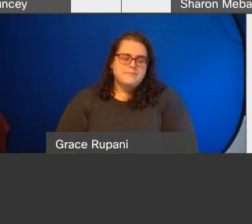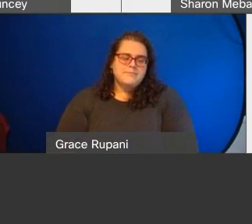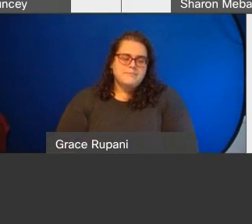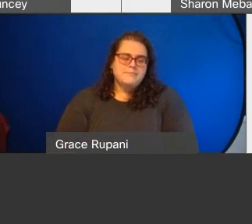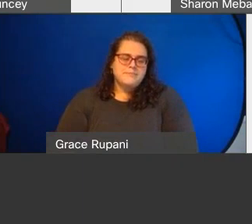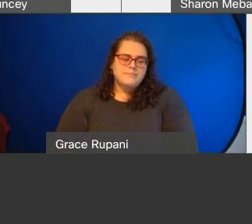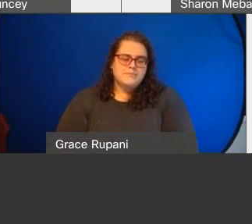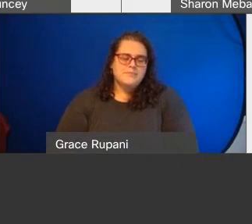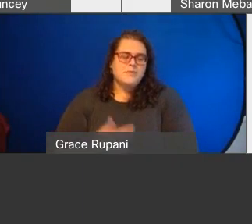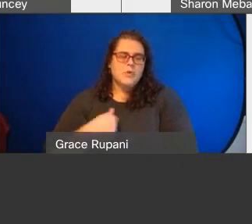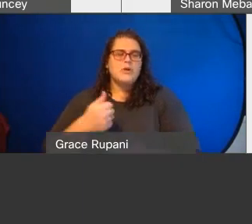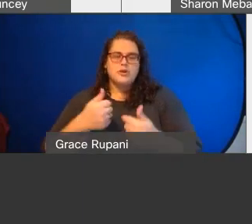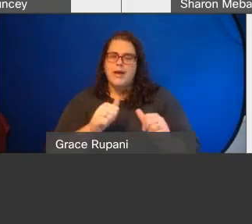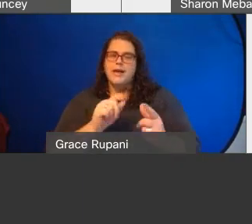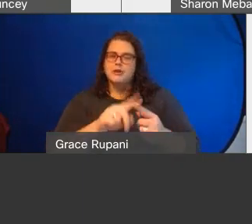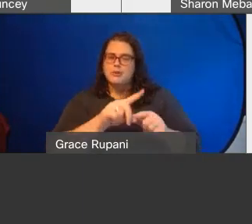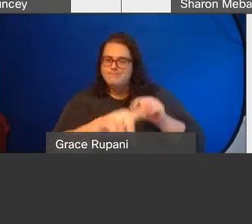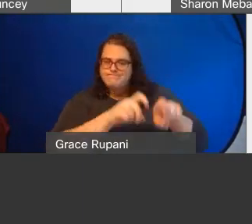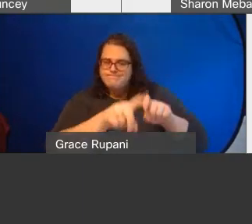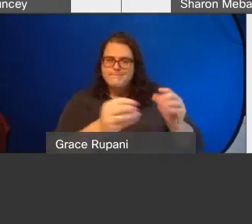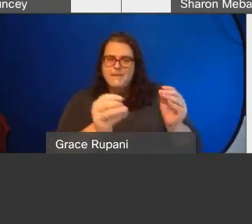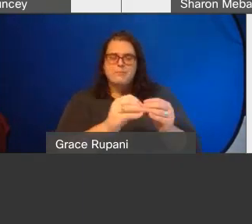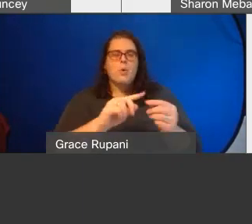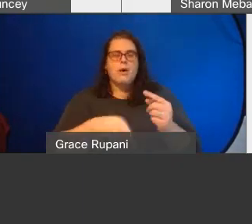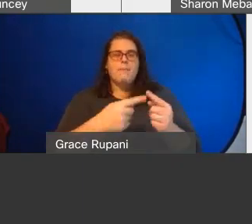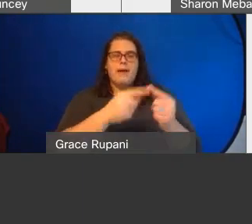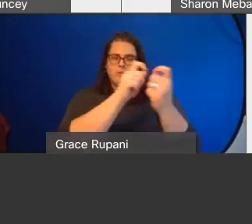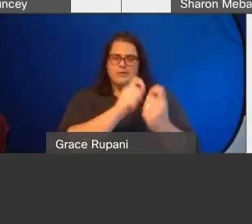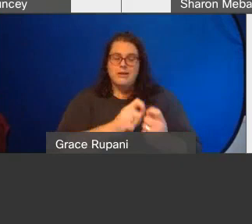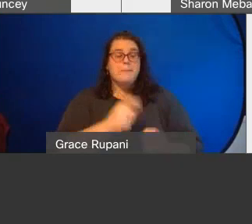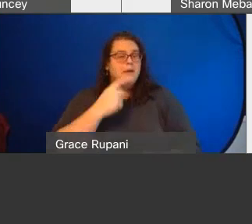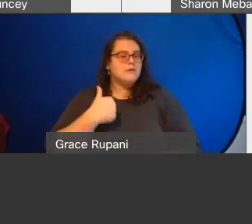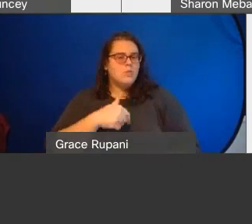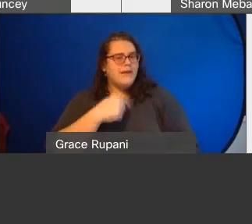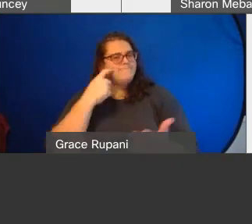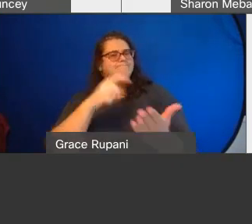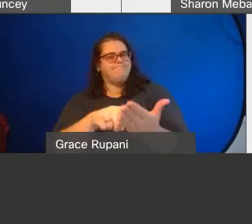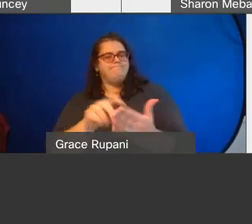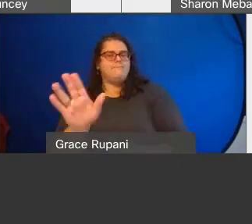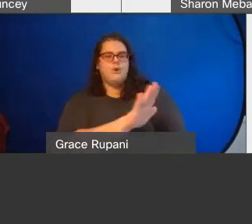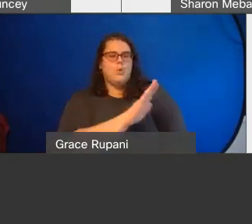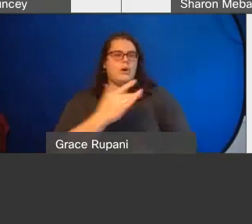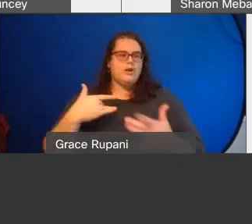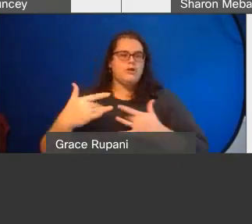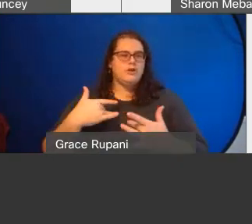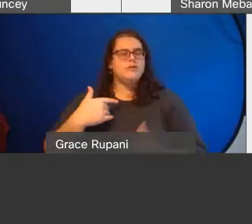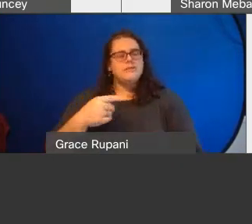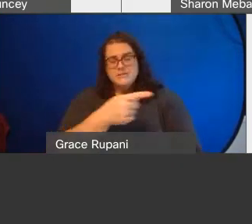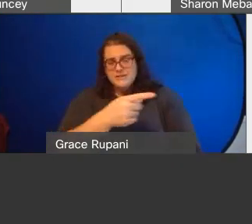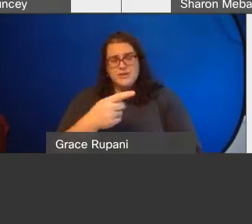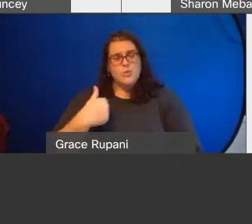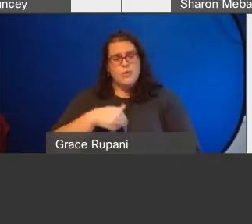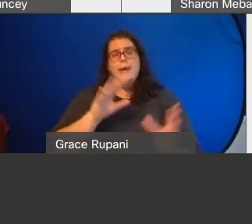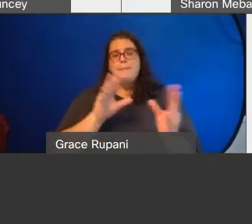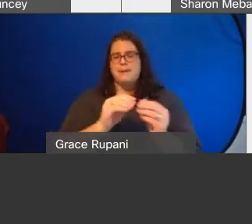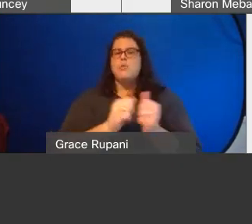you on that, because we do and have heard your concerns. For those who don't know, we meet with the Provider Coalition on a